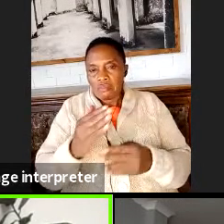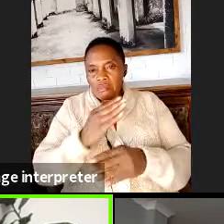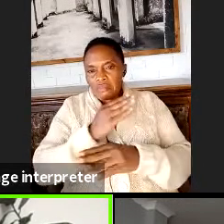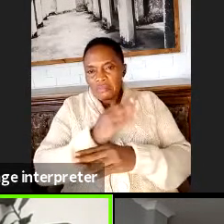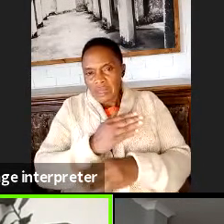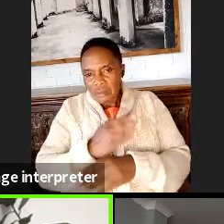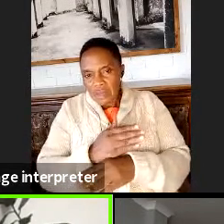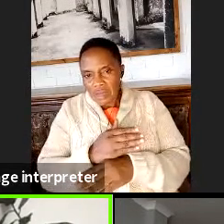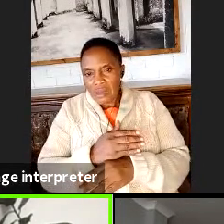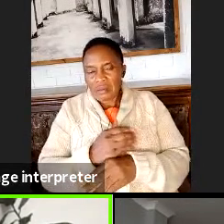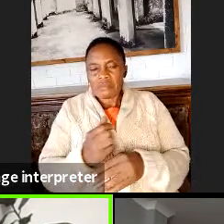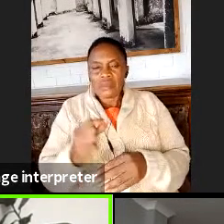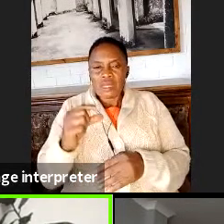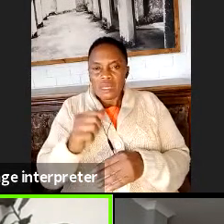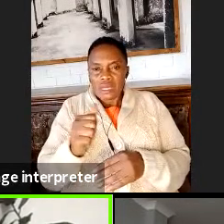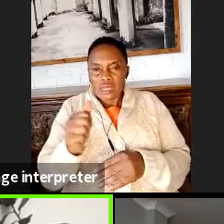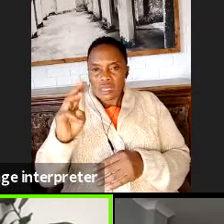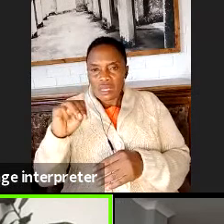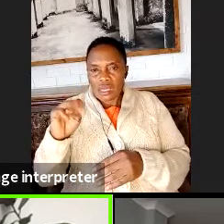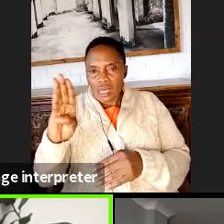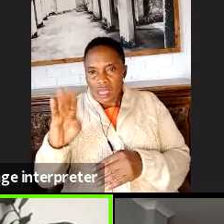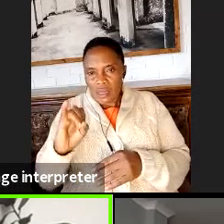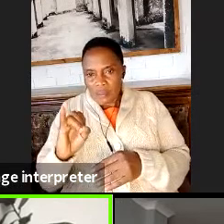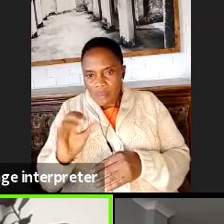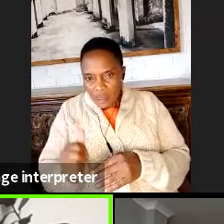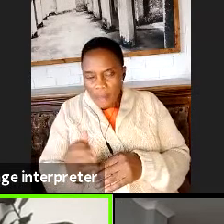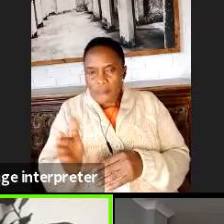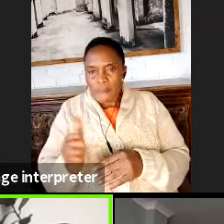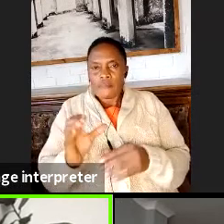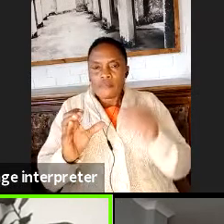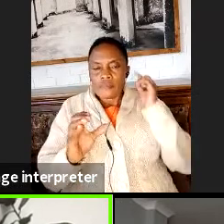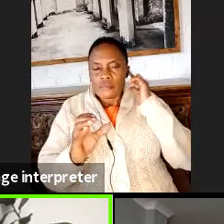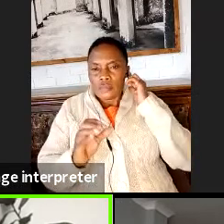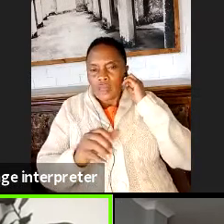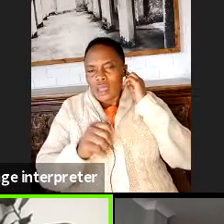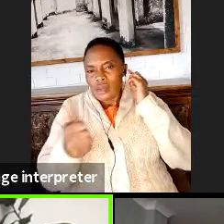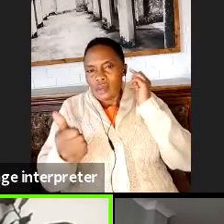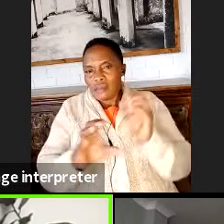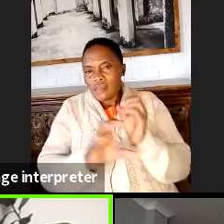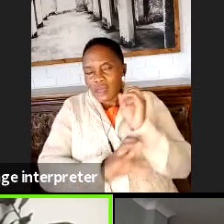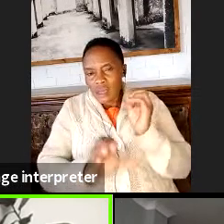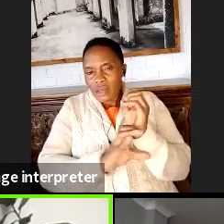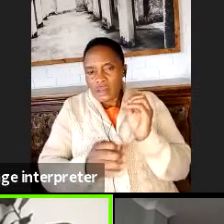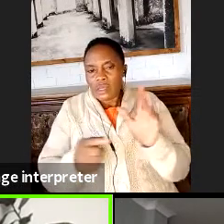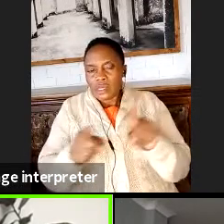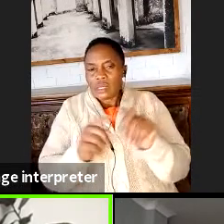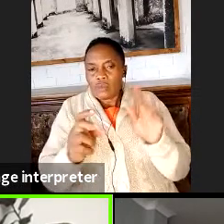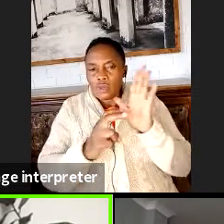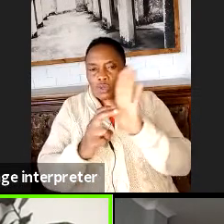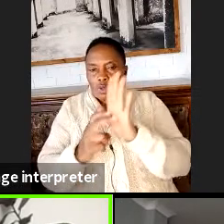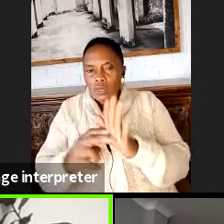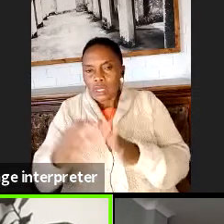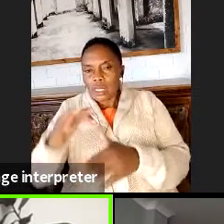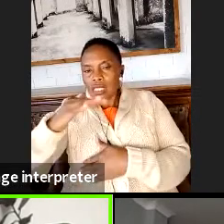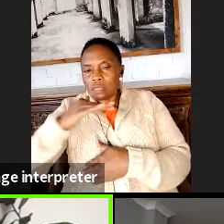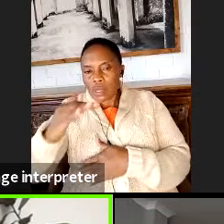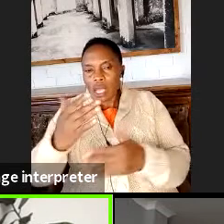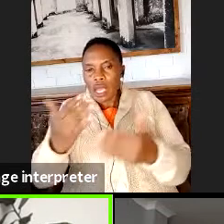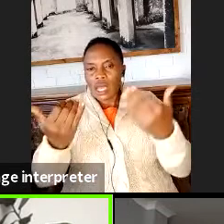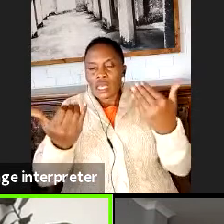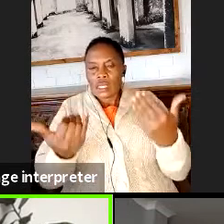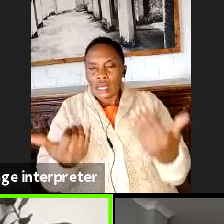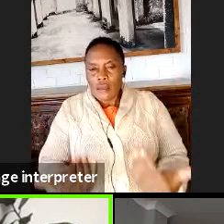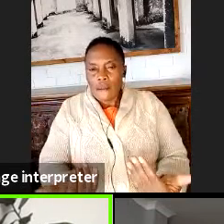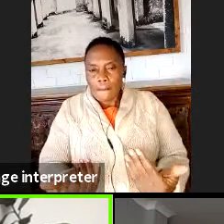as well as Sierra Leone. And I think that means I can sort of pivot to introducing our speakers. First, we